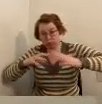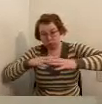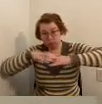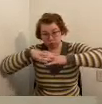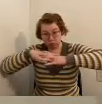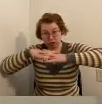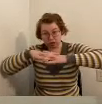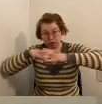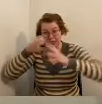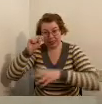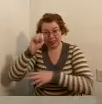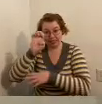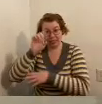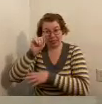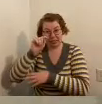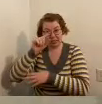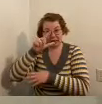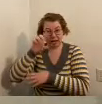over North America?